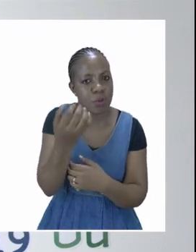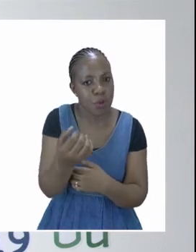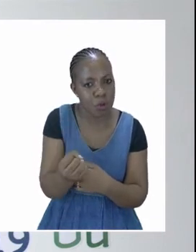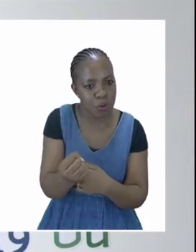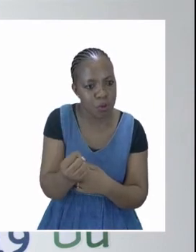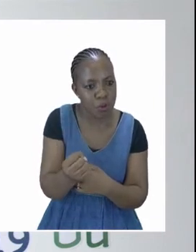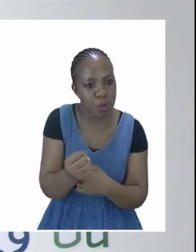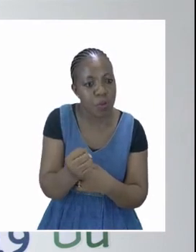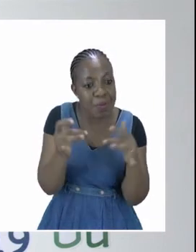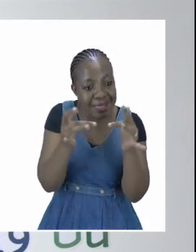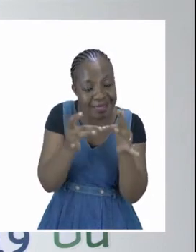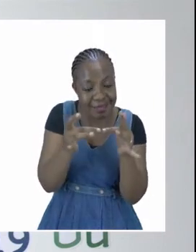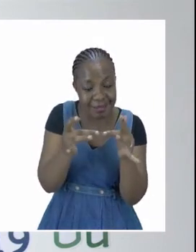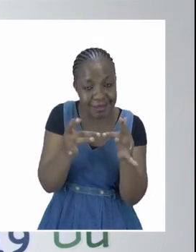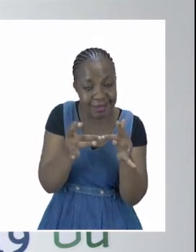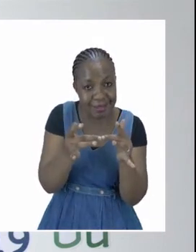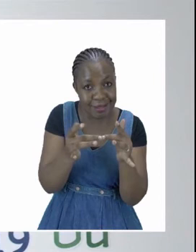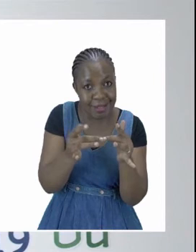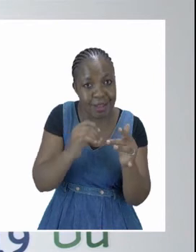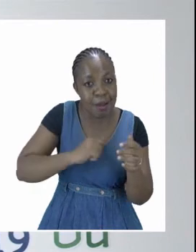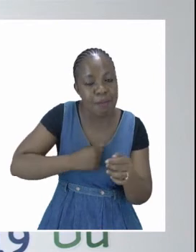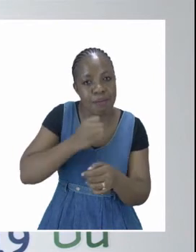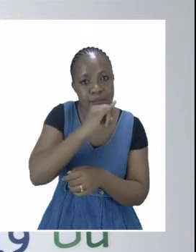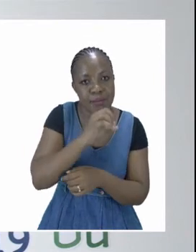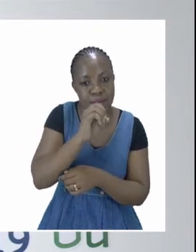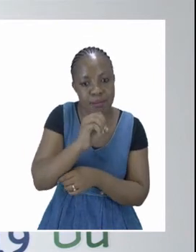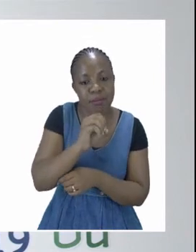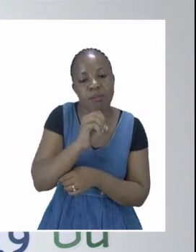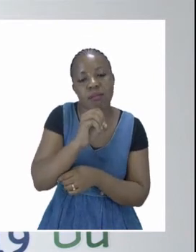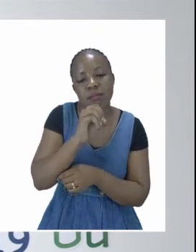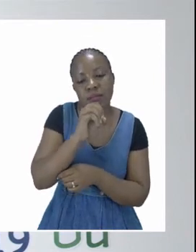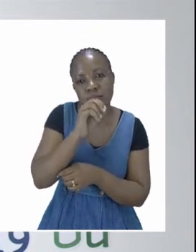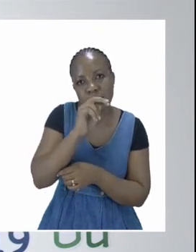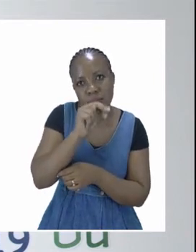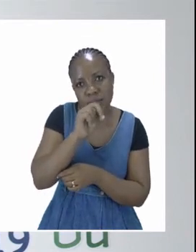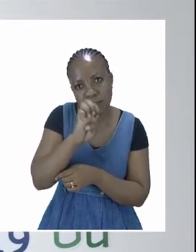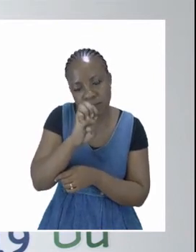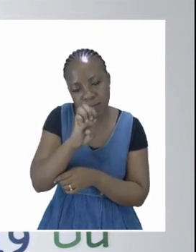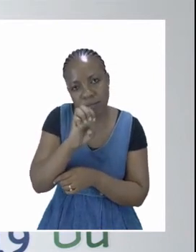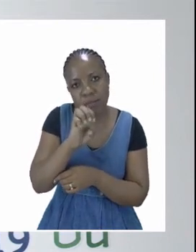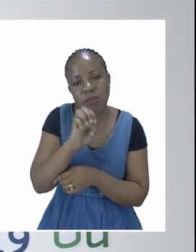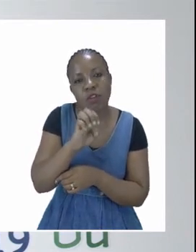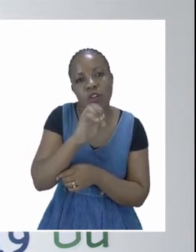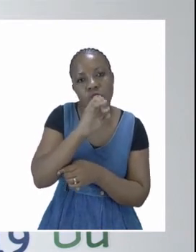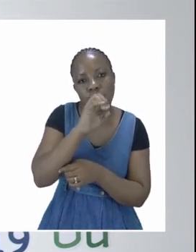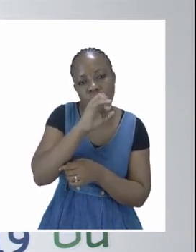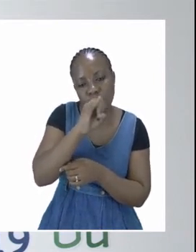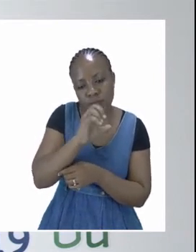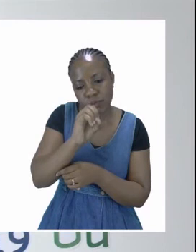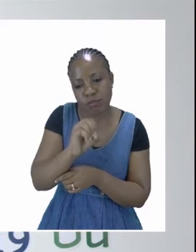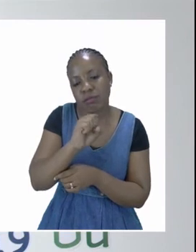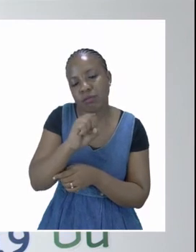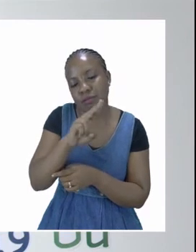our online platforms, MyZone and Zoshi Facebook pages, and in addition,